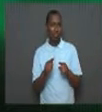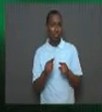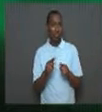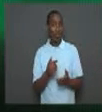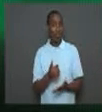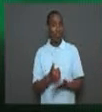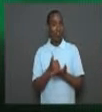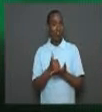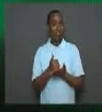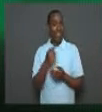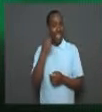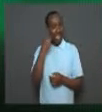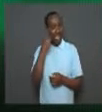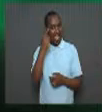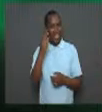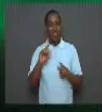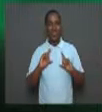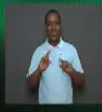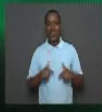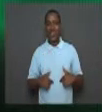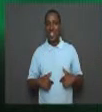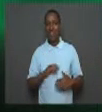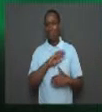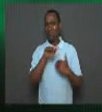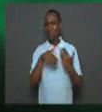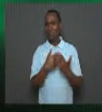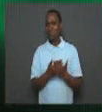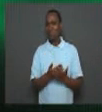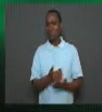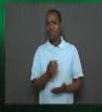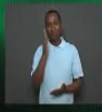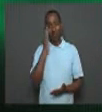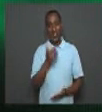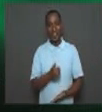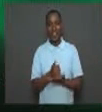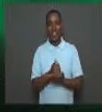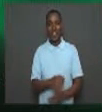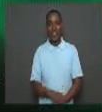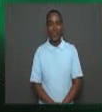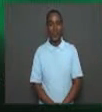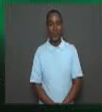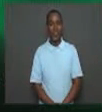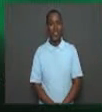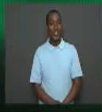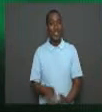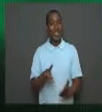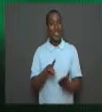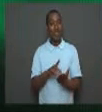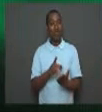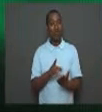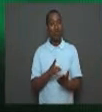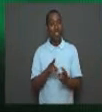link the idea of life as a whole. It reveals